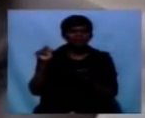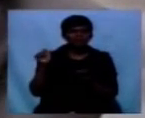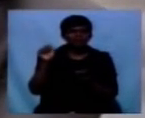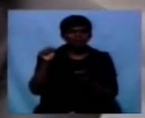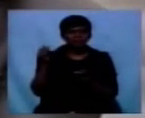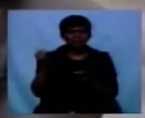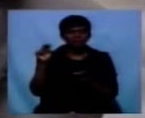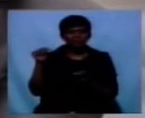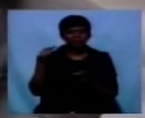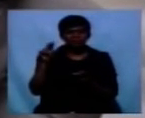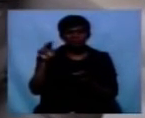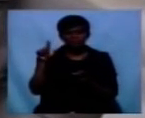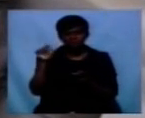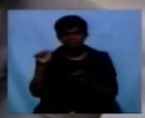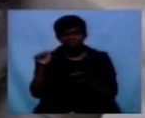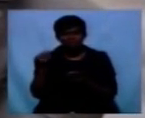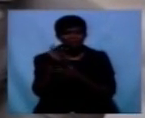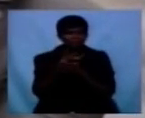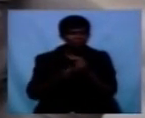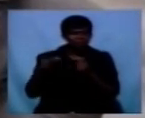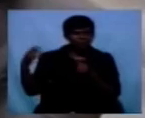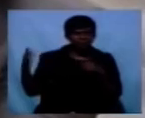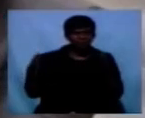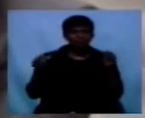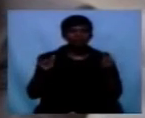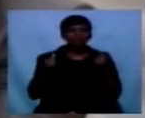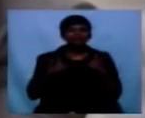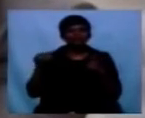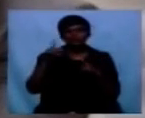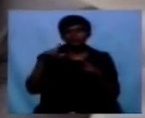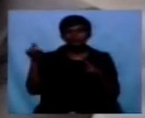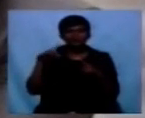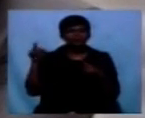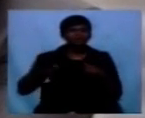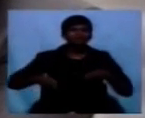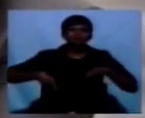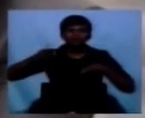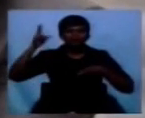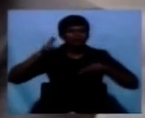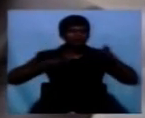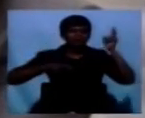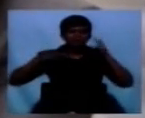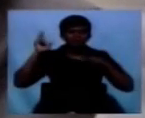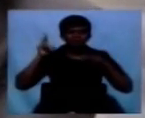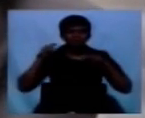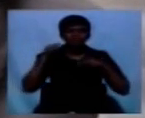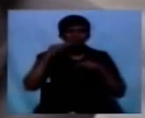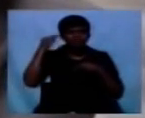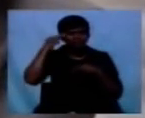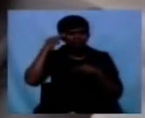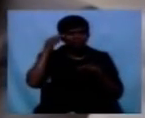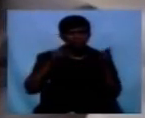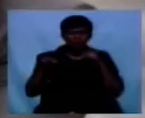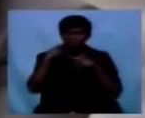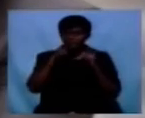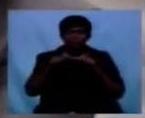driving to your left-hand side, can take maybe 100 high-scraper flats. What will happen is those that are living